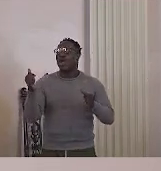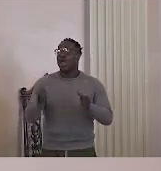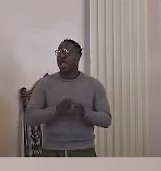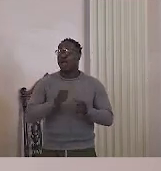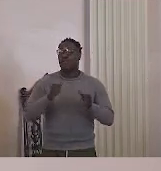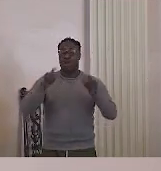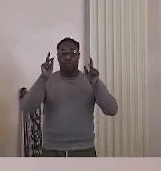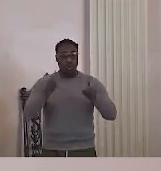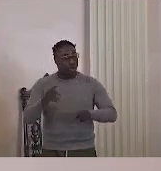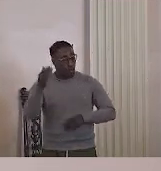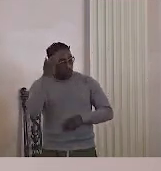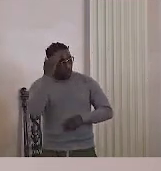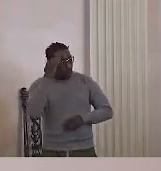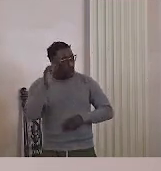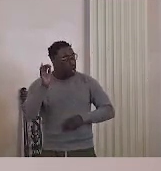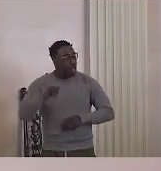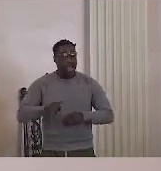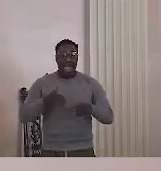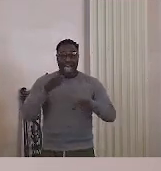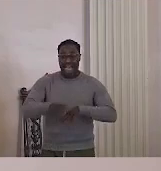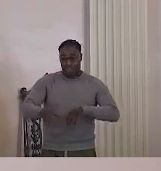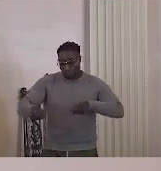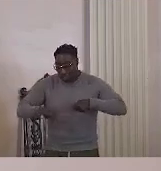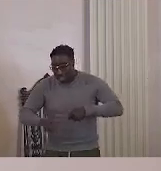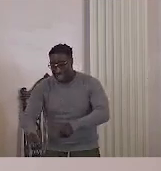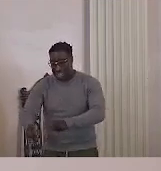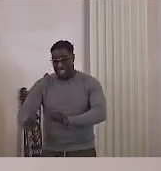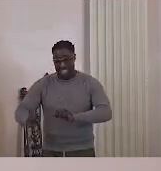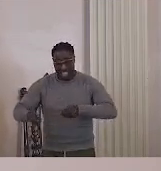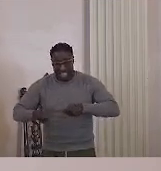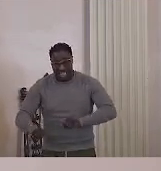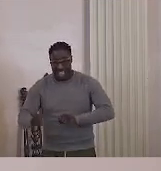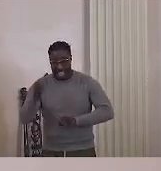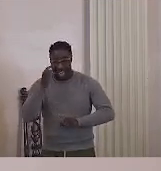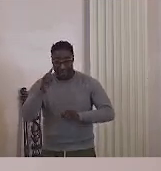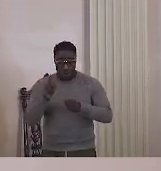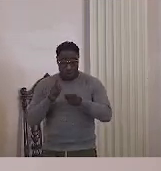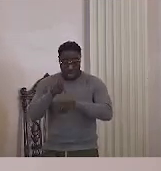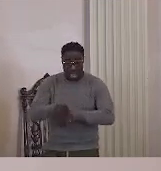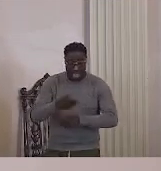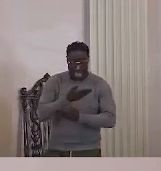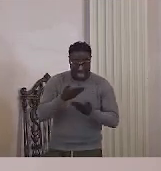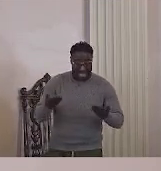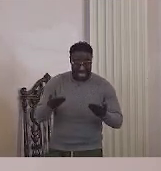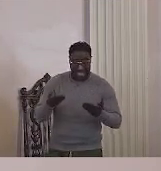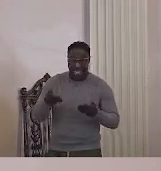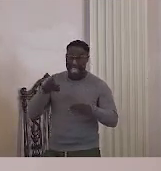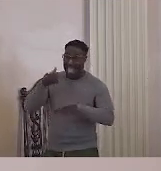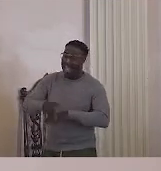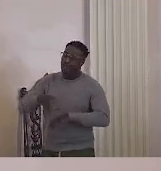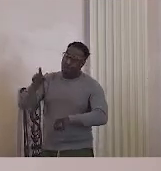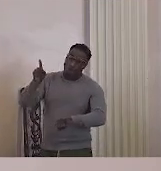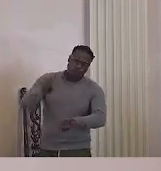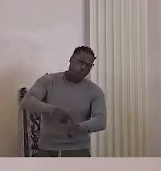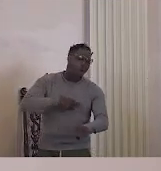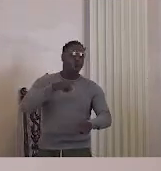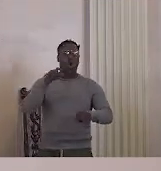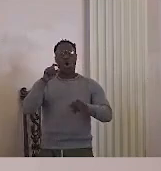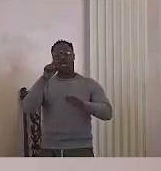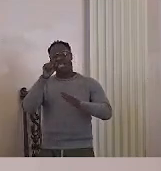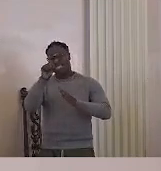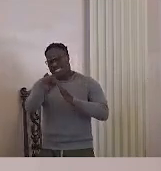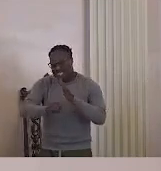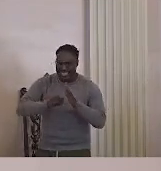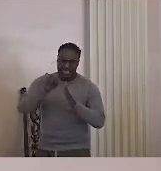knows that after the digging, after the planting, after the long season